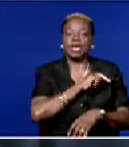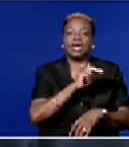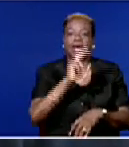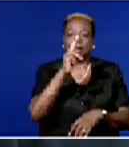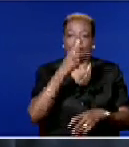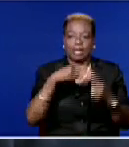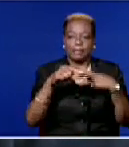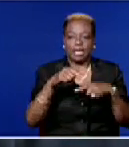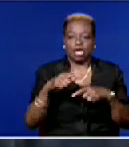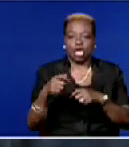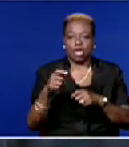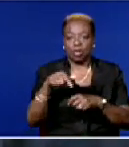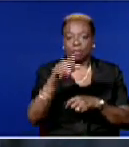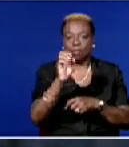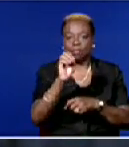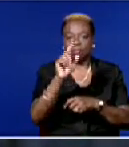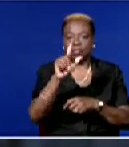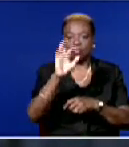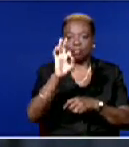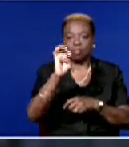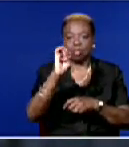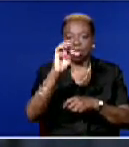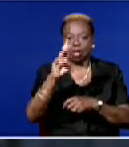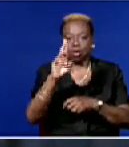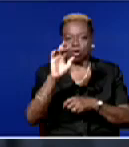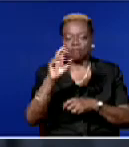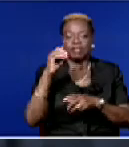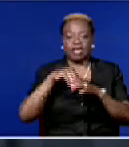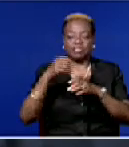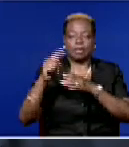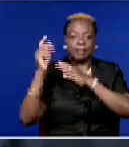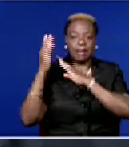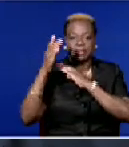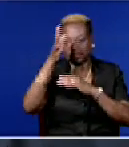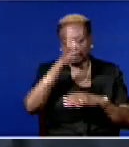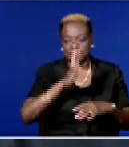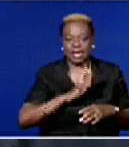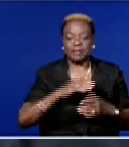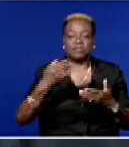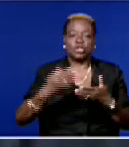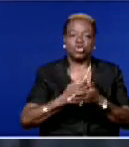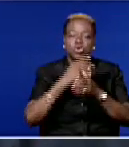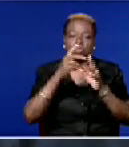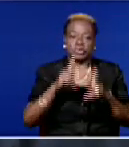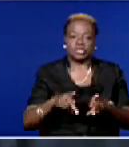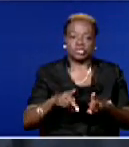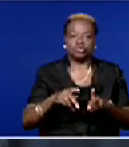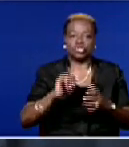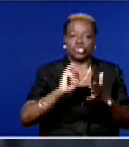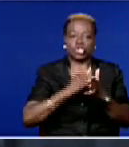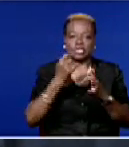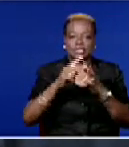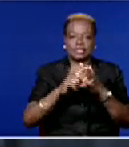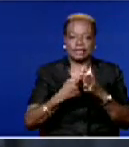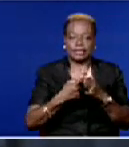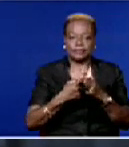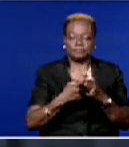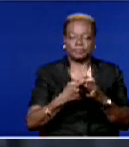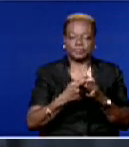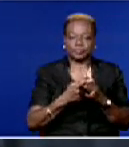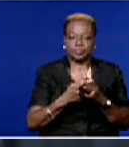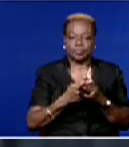here in the Bahamas. On the male side, we have a newcomer this year who's just started, and